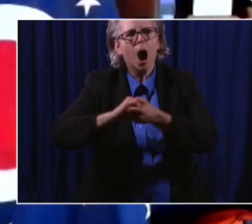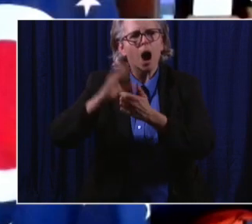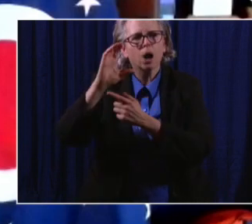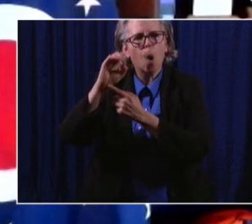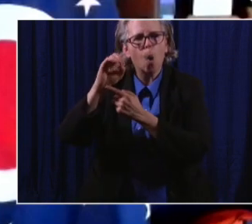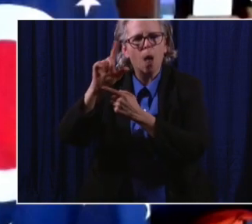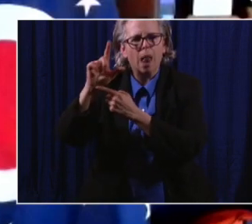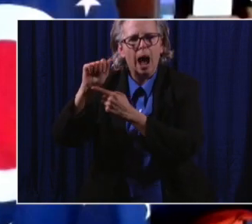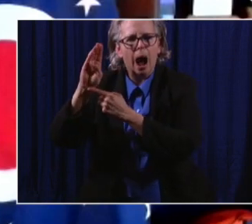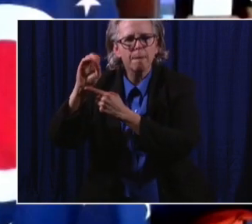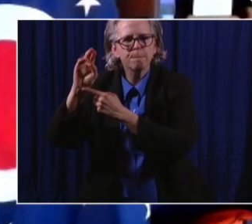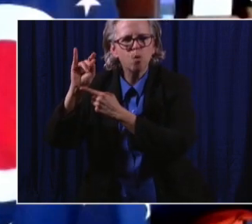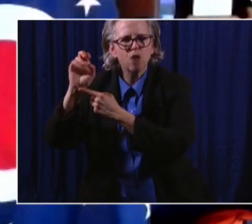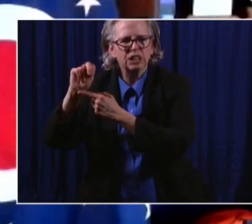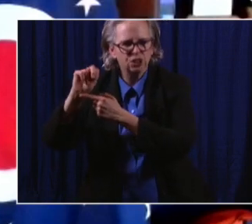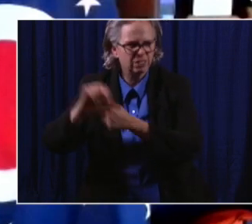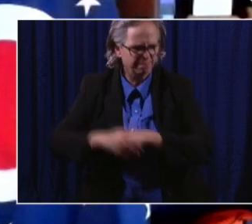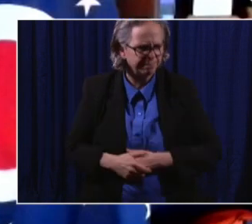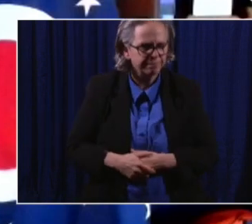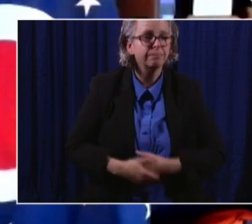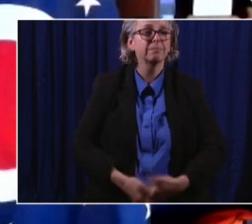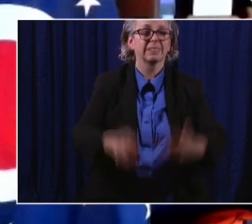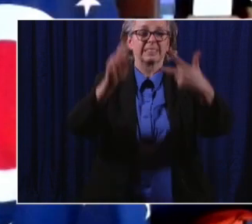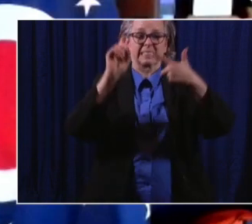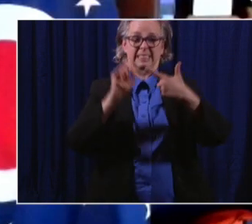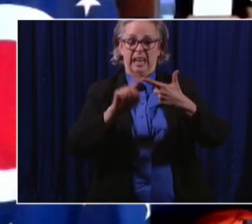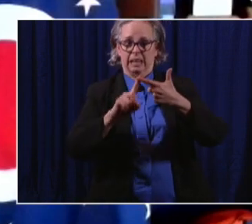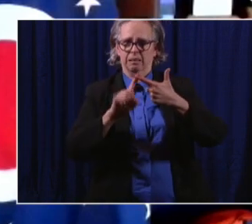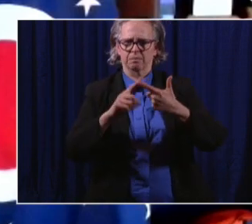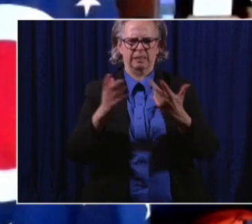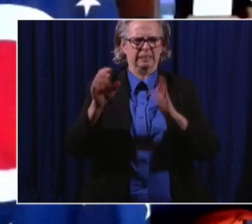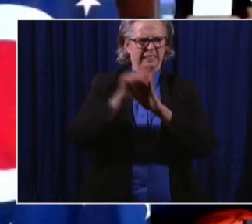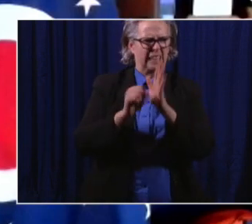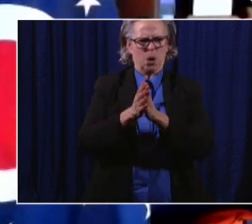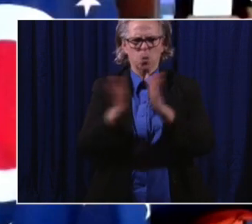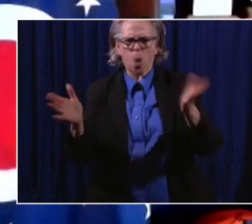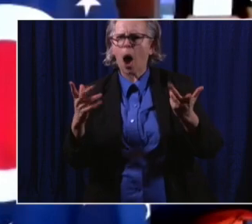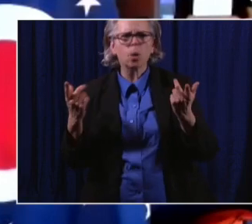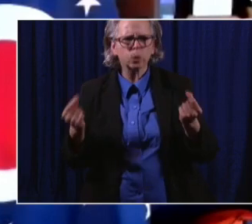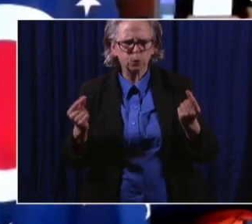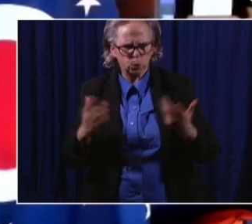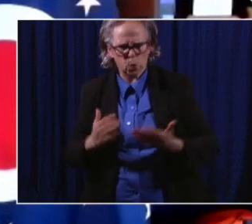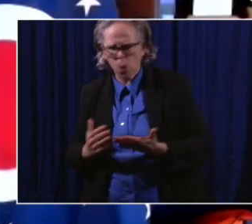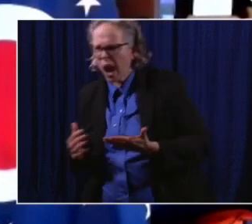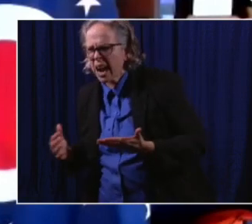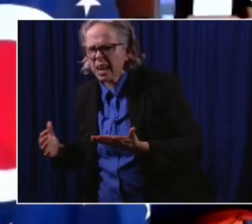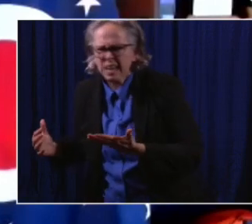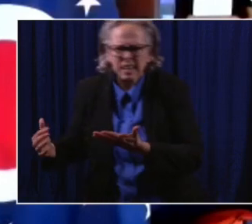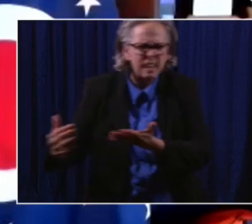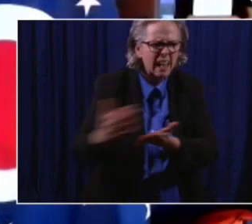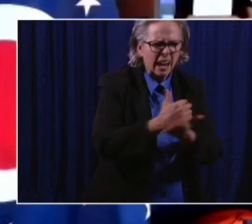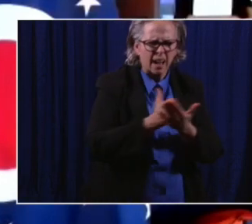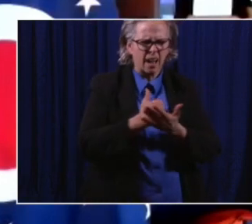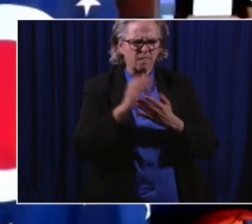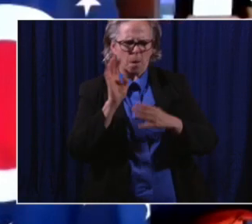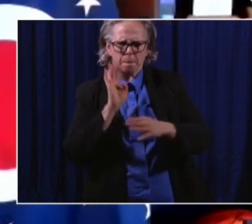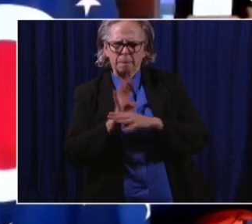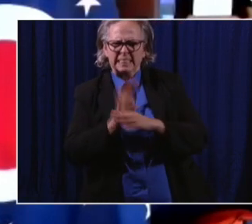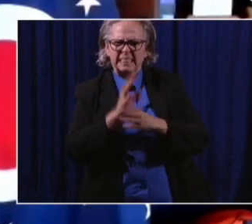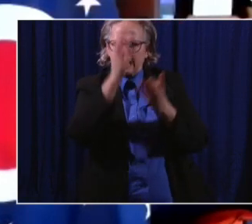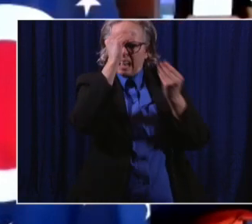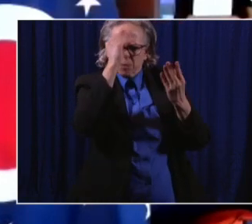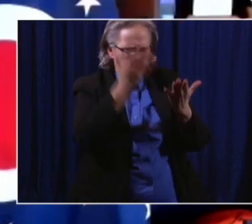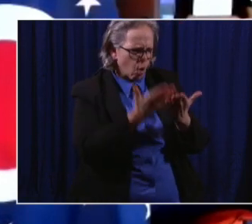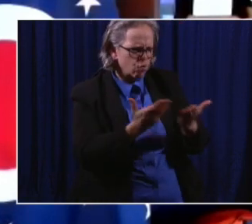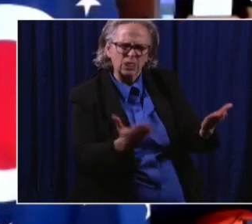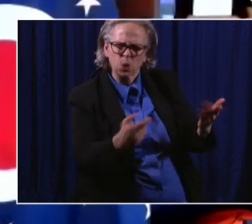second component of this, gather statewide collection of institutional entrepreneurial resources. A lot of things out there for